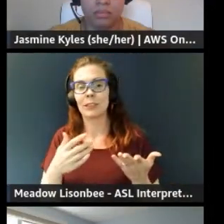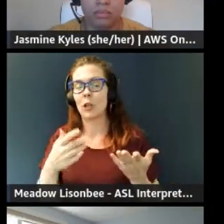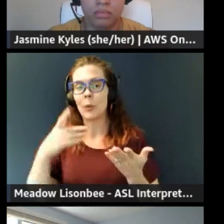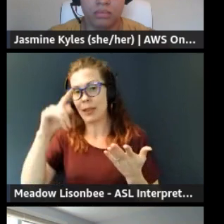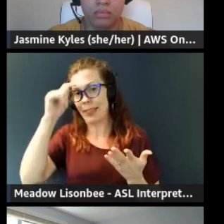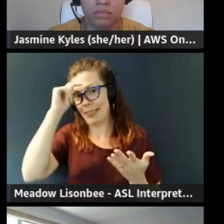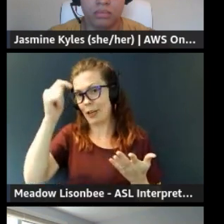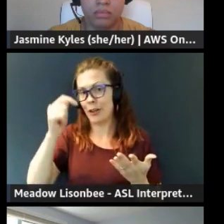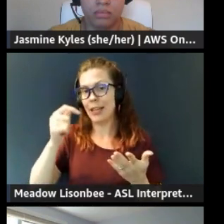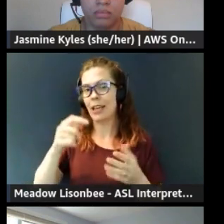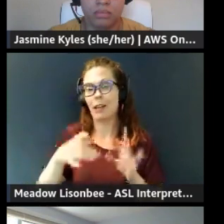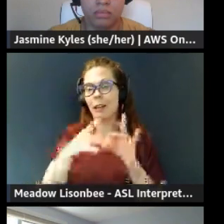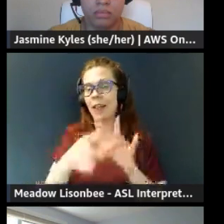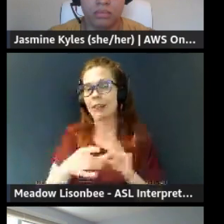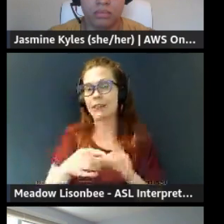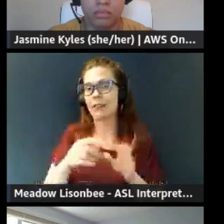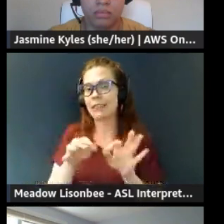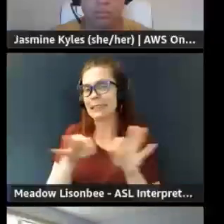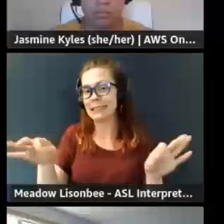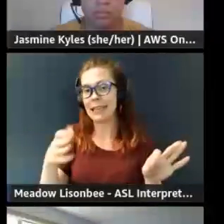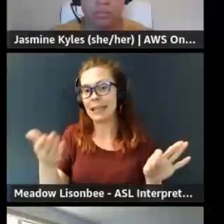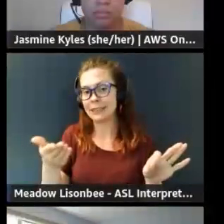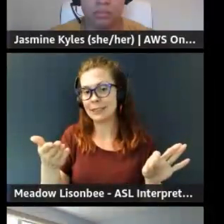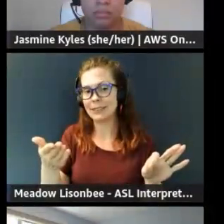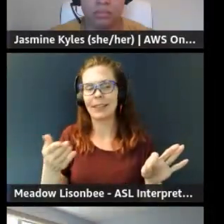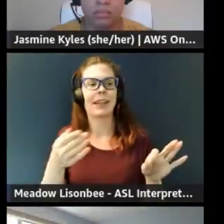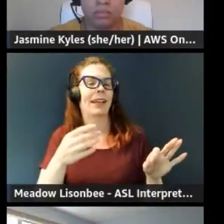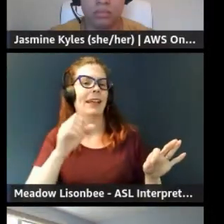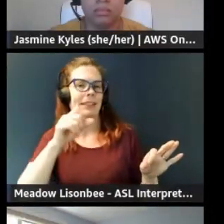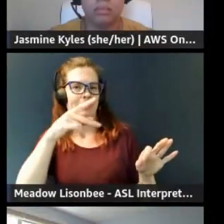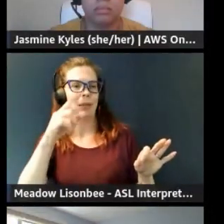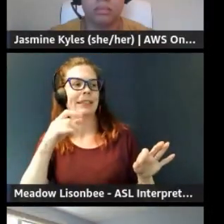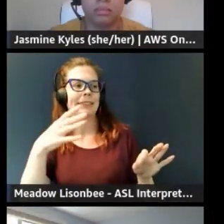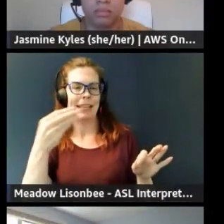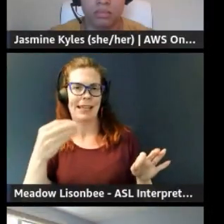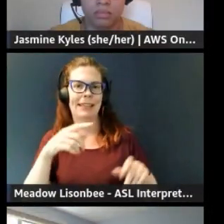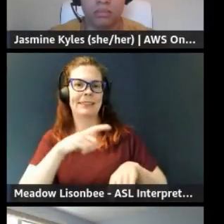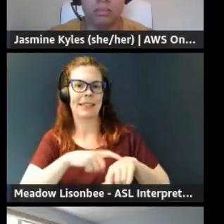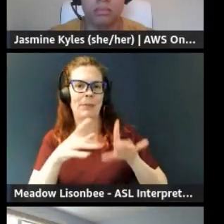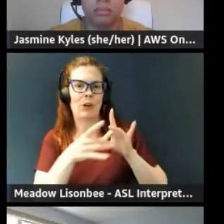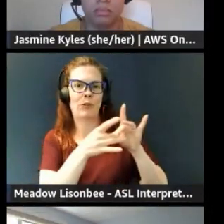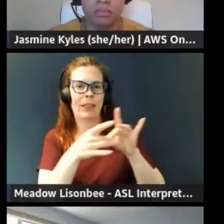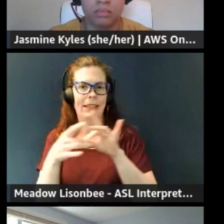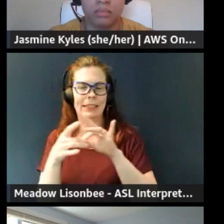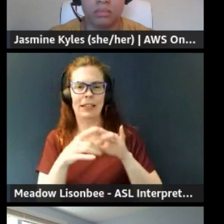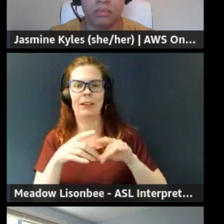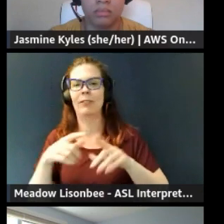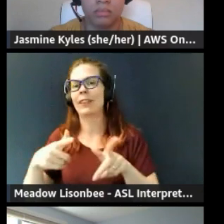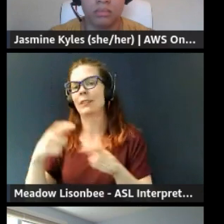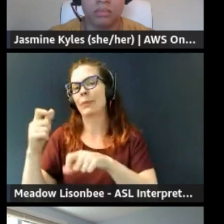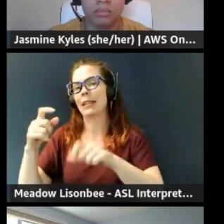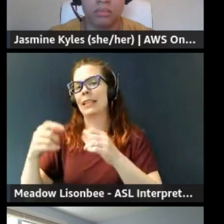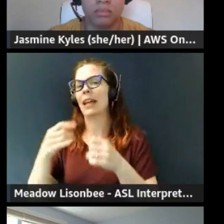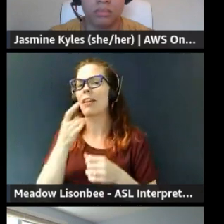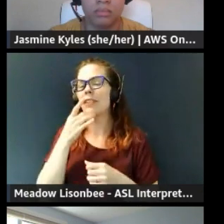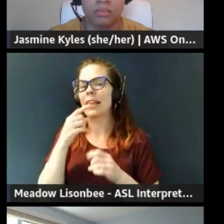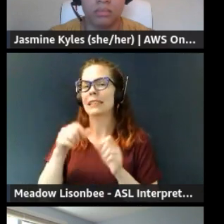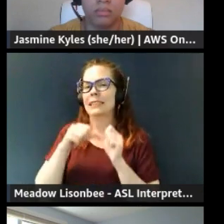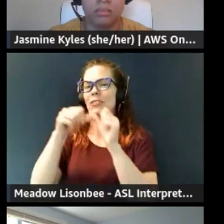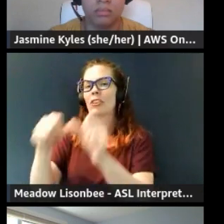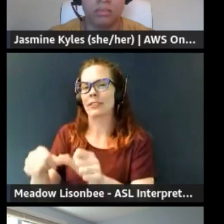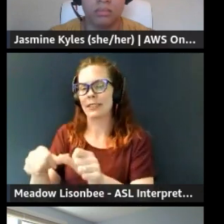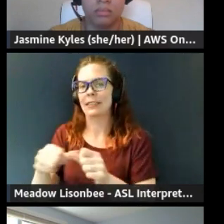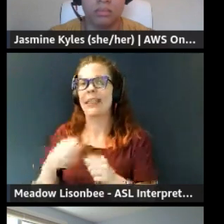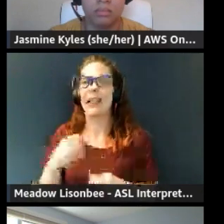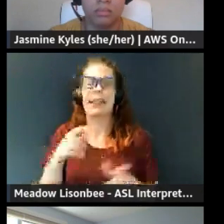relativity states that space and time are relative, the speed of light is a constant, and the speed of light is the same for all